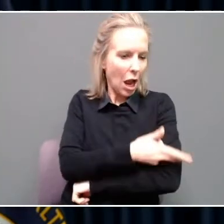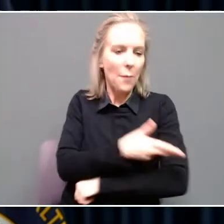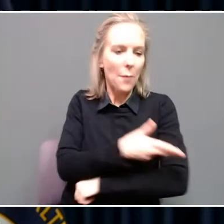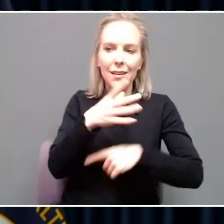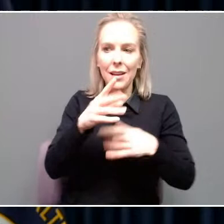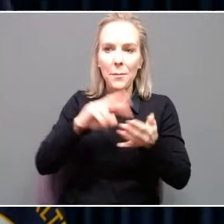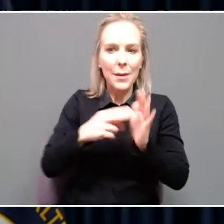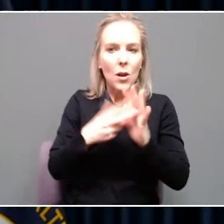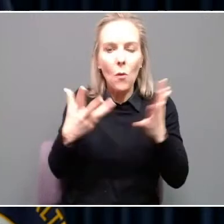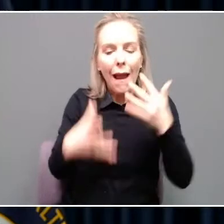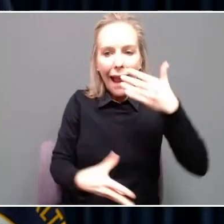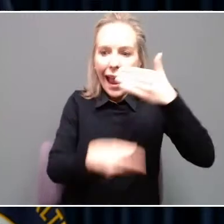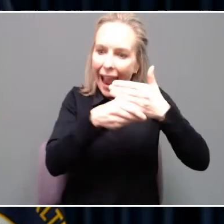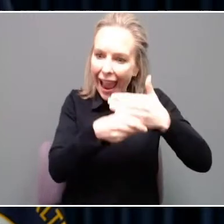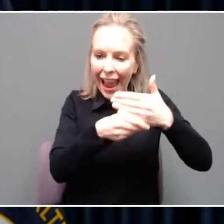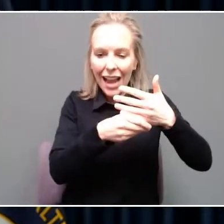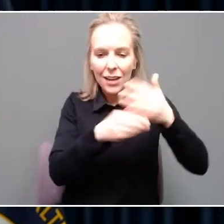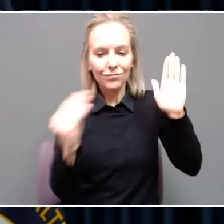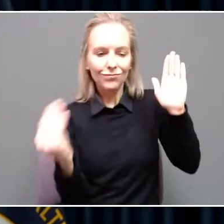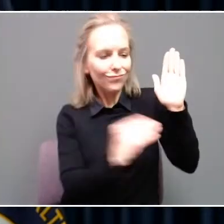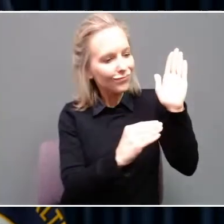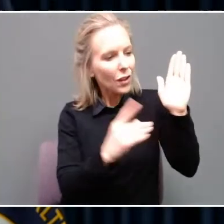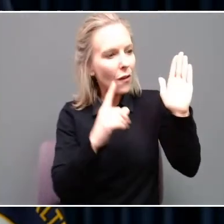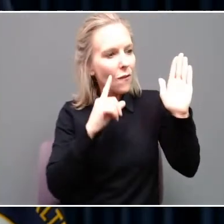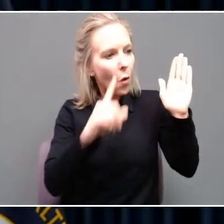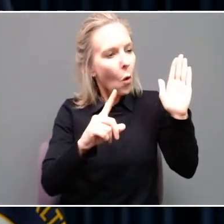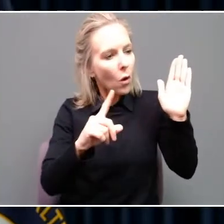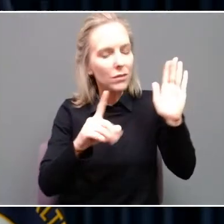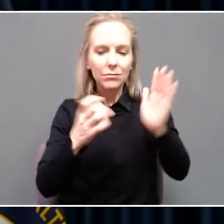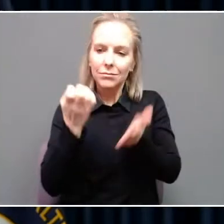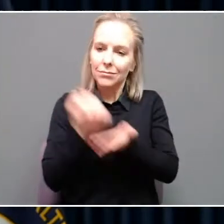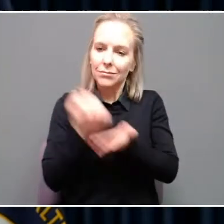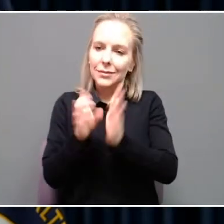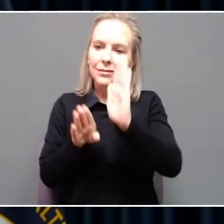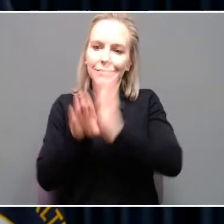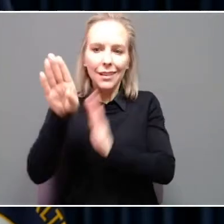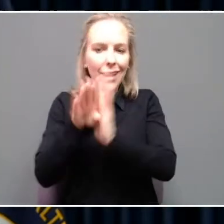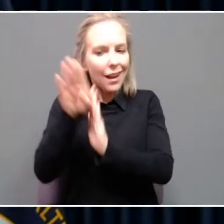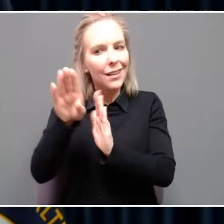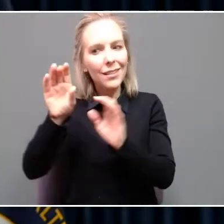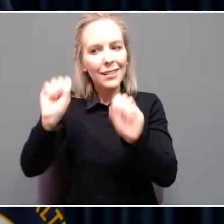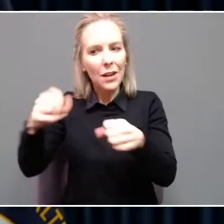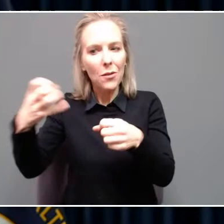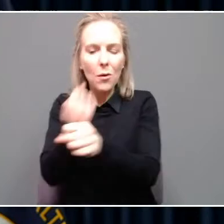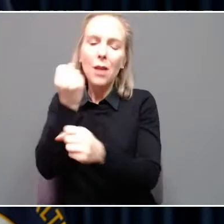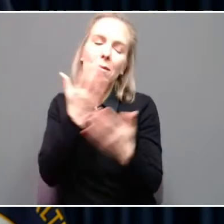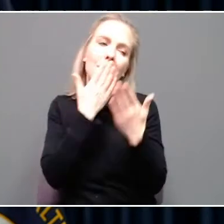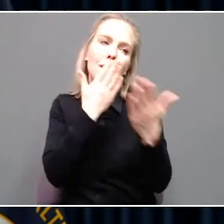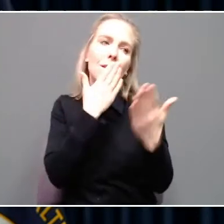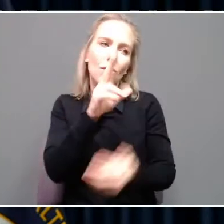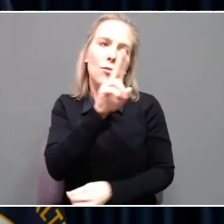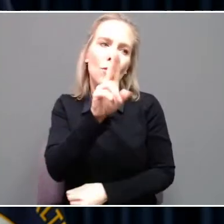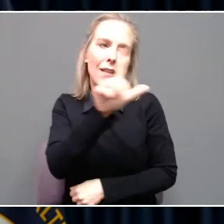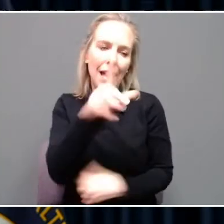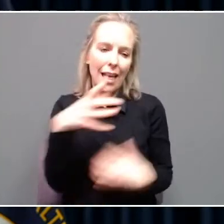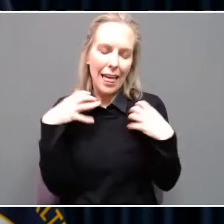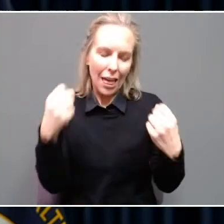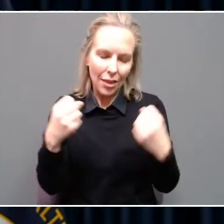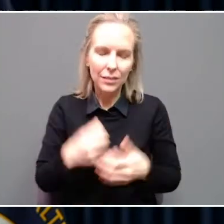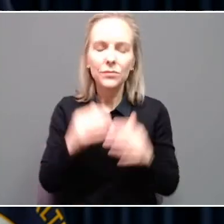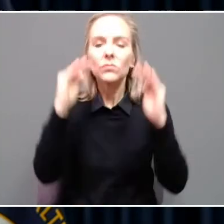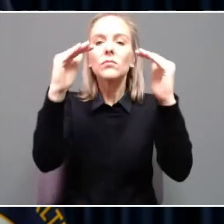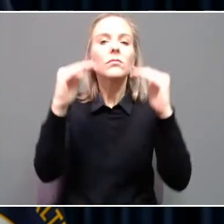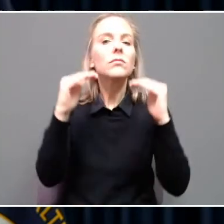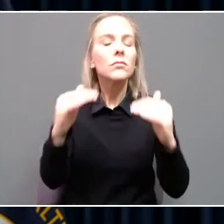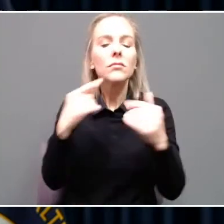our growing list of economic development wins. Thank you to U of L Health. Next,